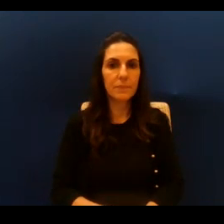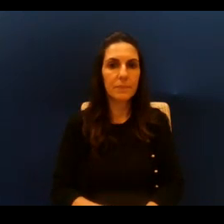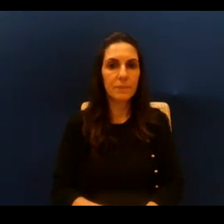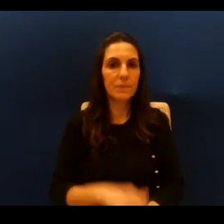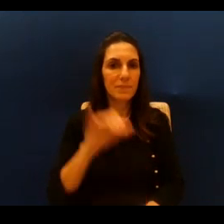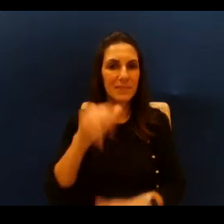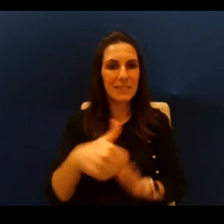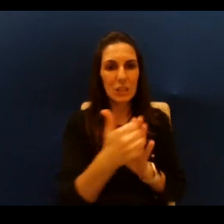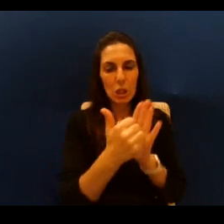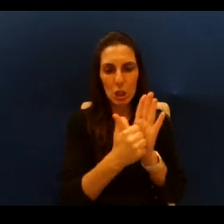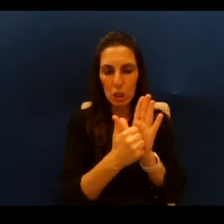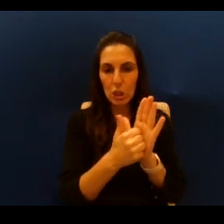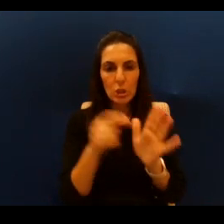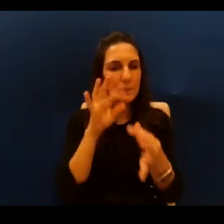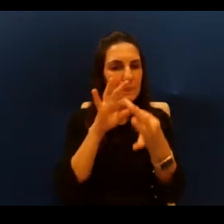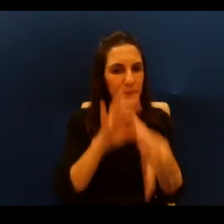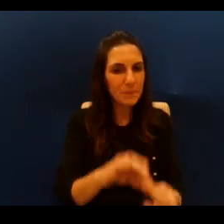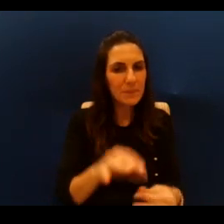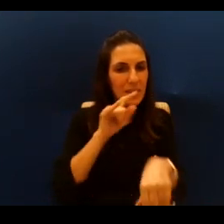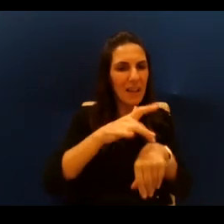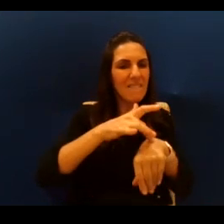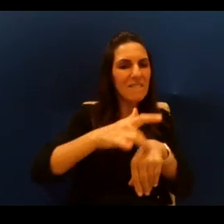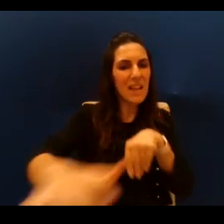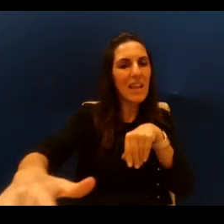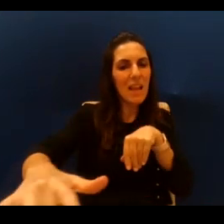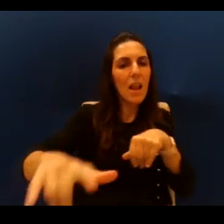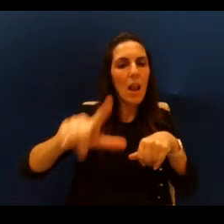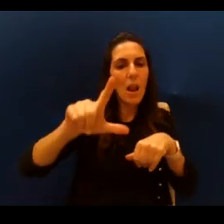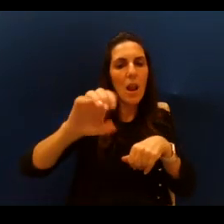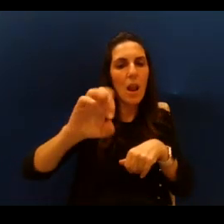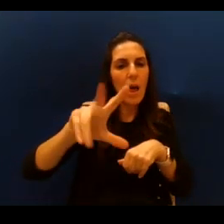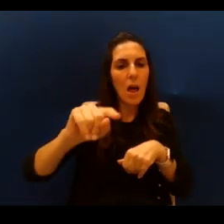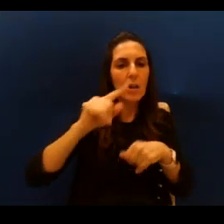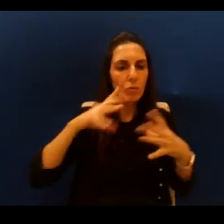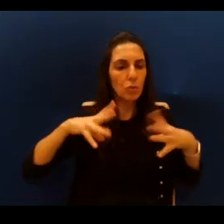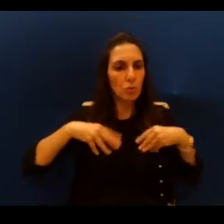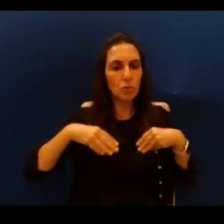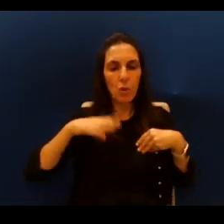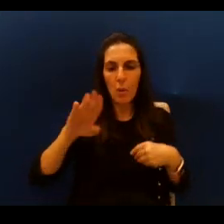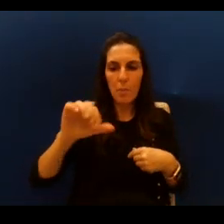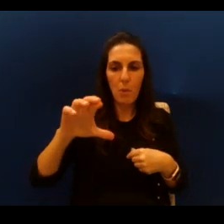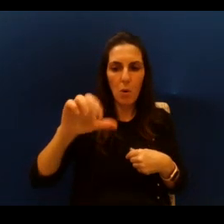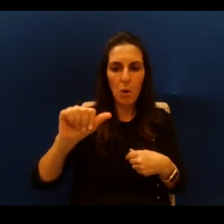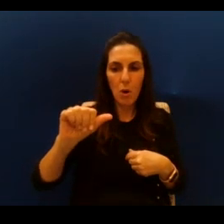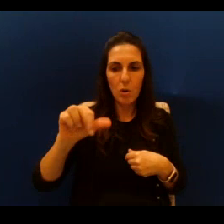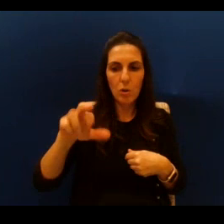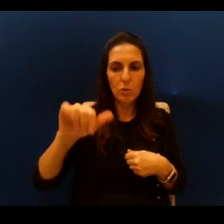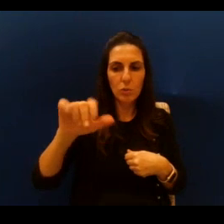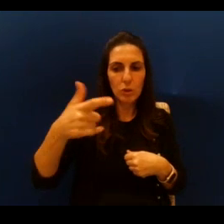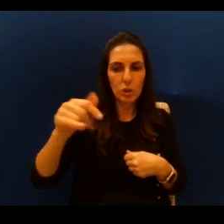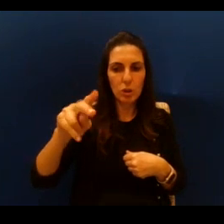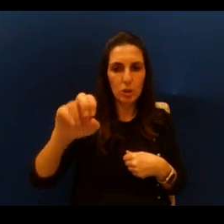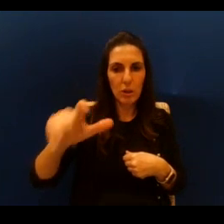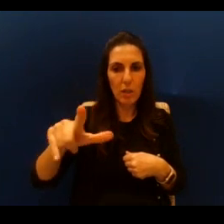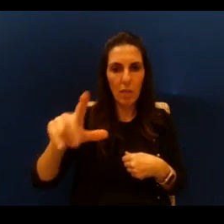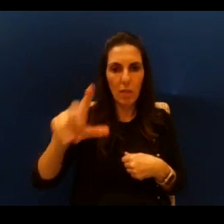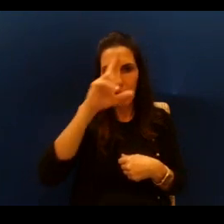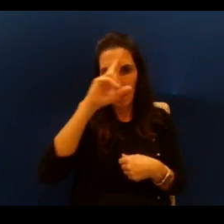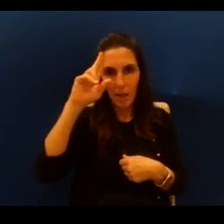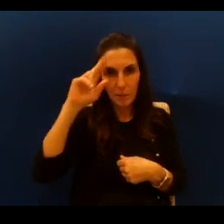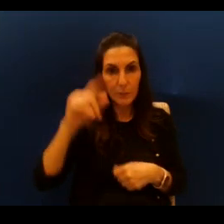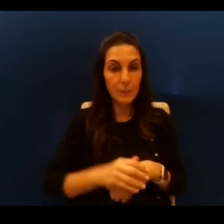agenda item has to do with a vacant lot owned by Boca Regional Hospital. The board